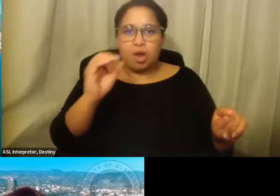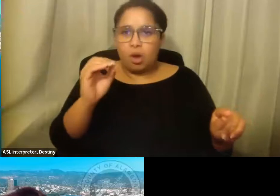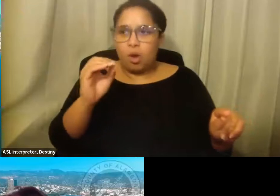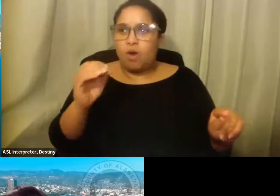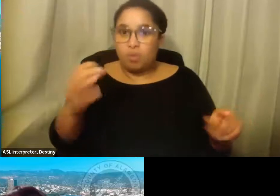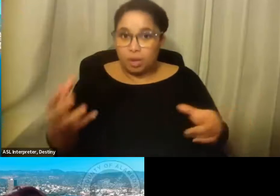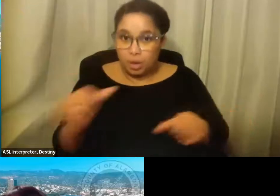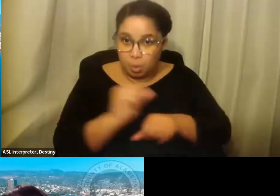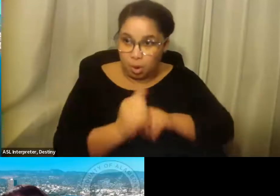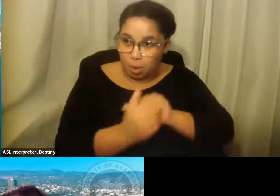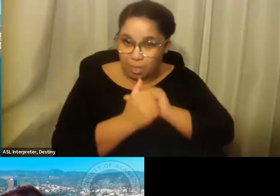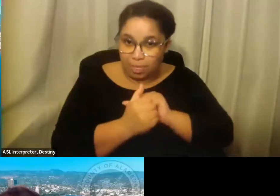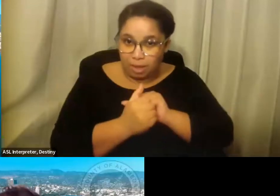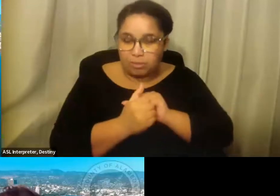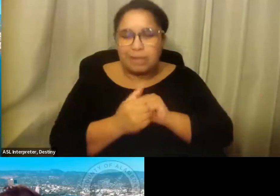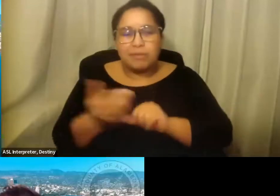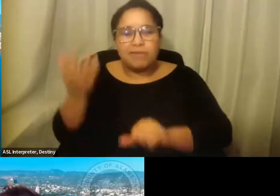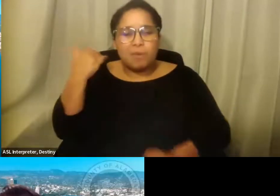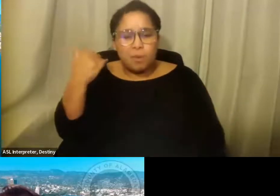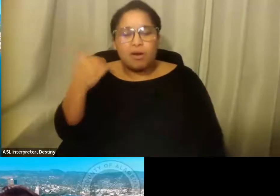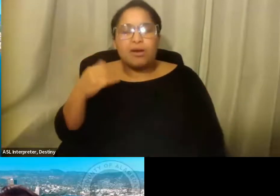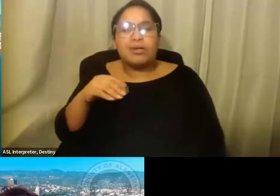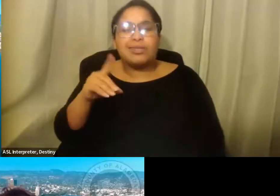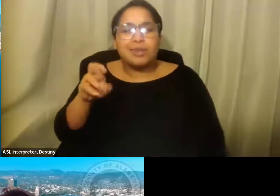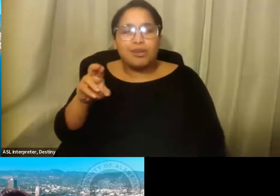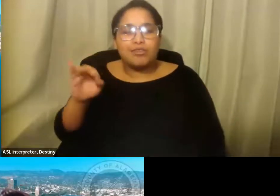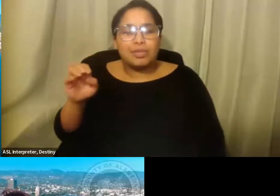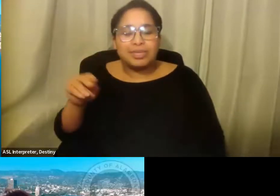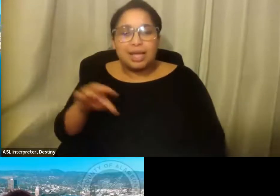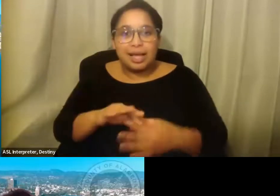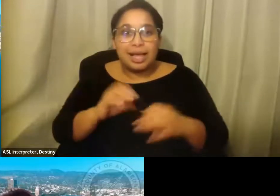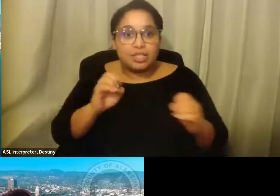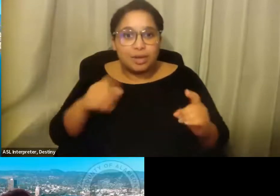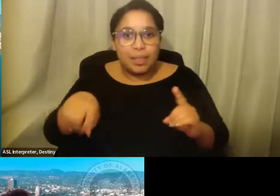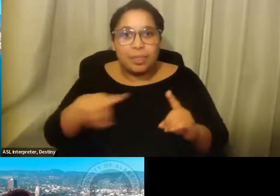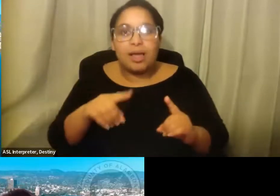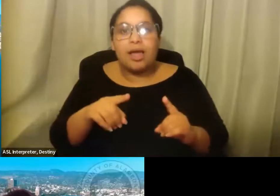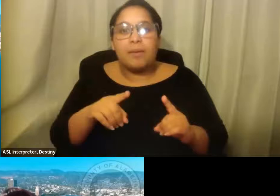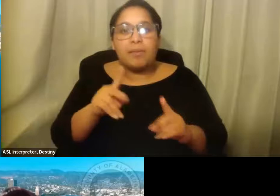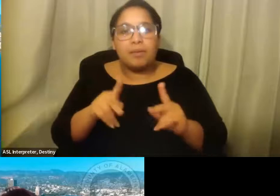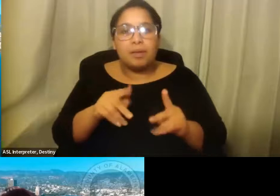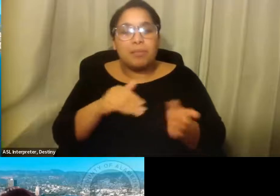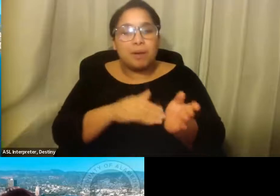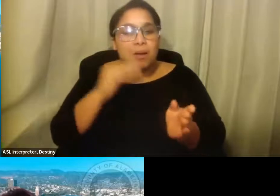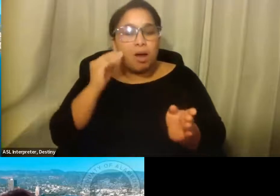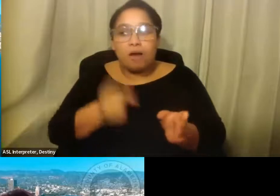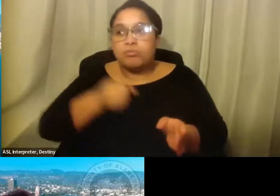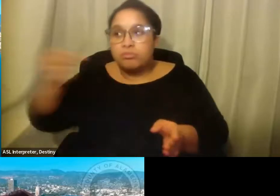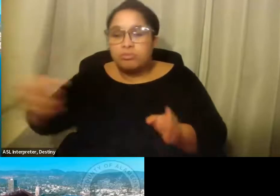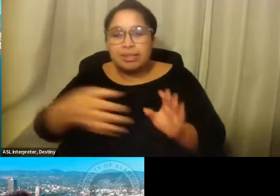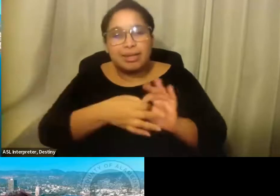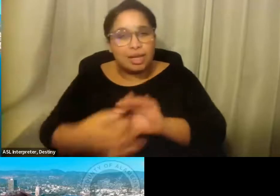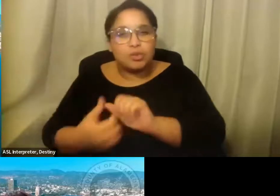Dr. Freeman was talking about earlier, and educate and put people into medical homes and connect them to